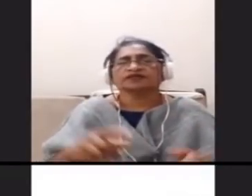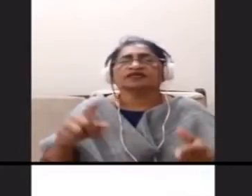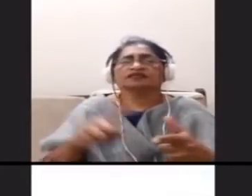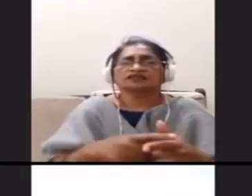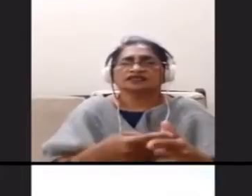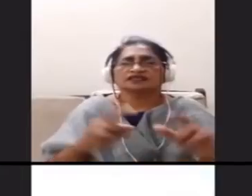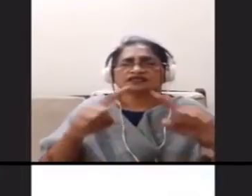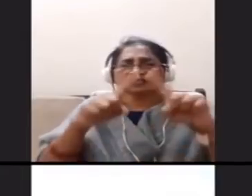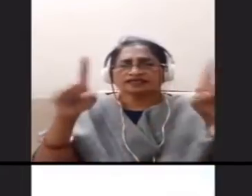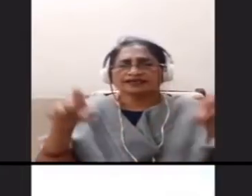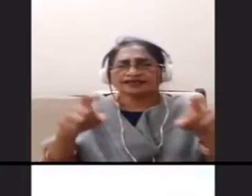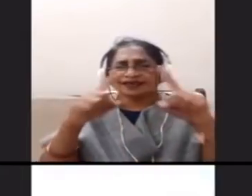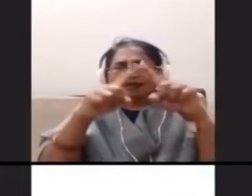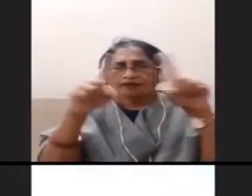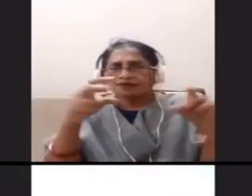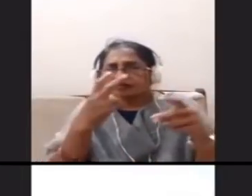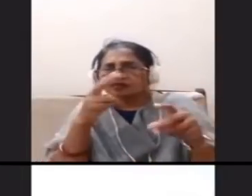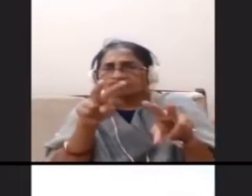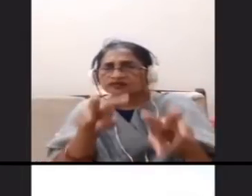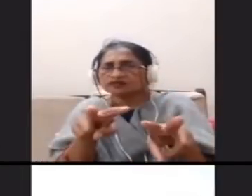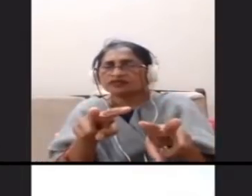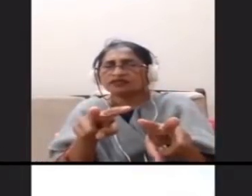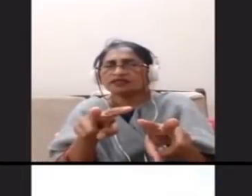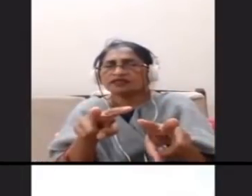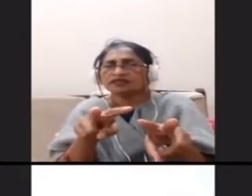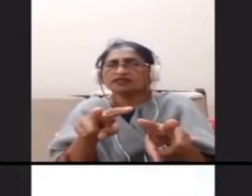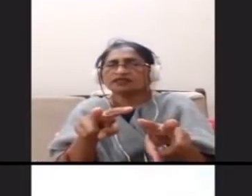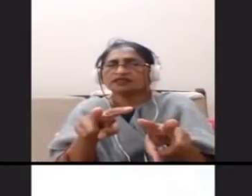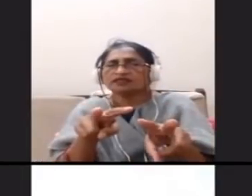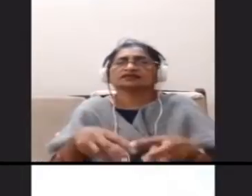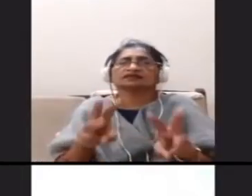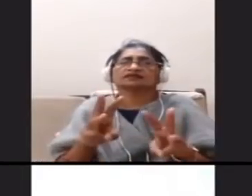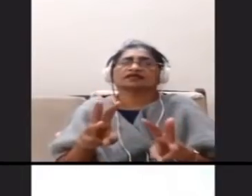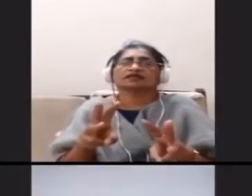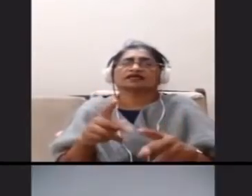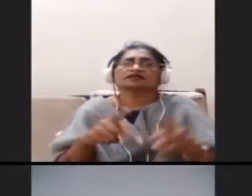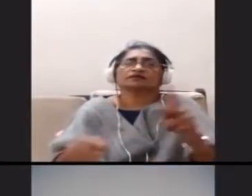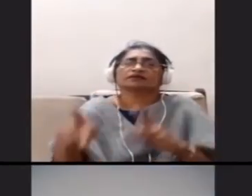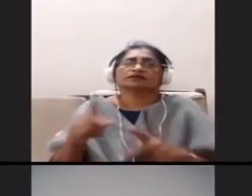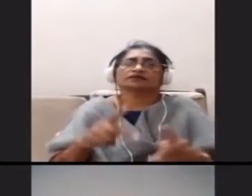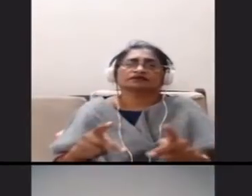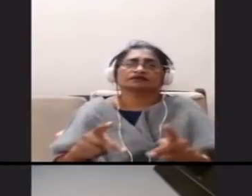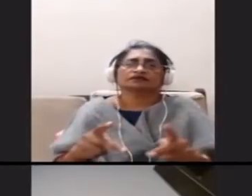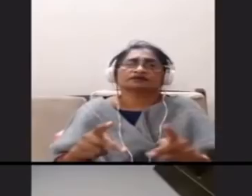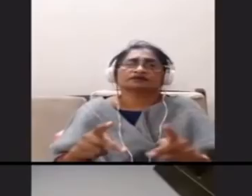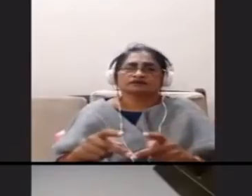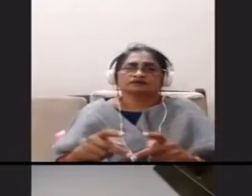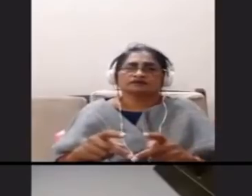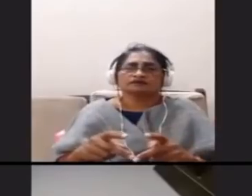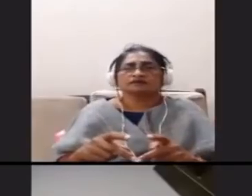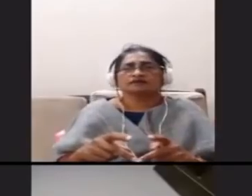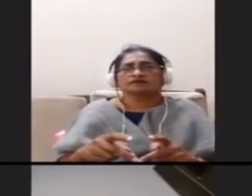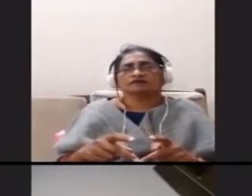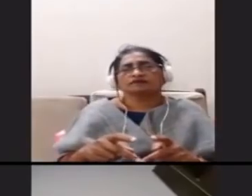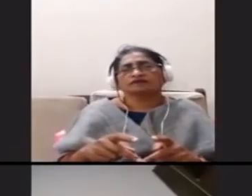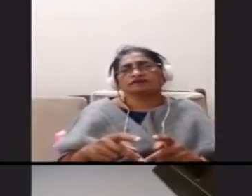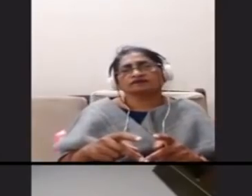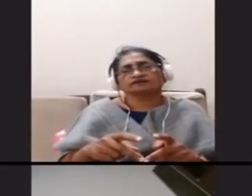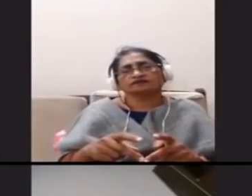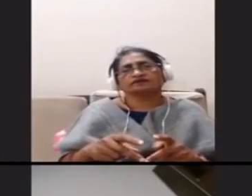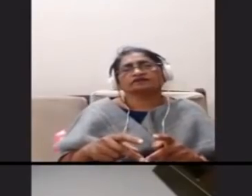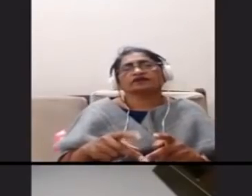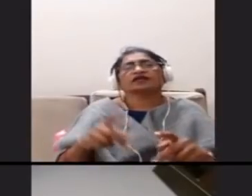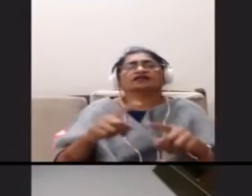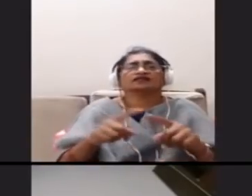taught to see things in a certain way, and so are people. And the bias, discrimination, and